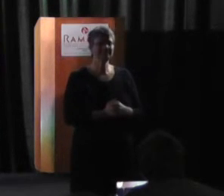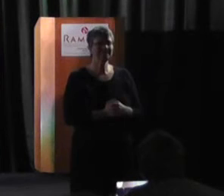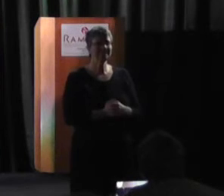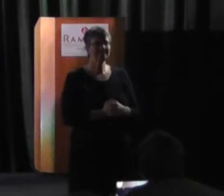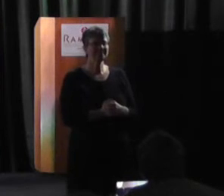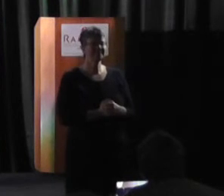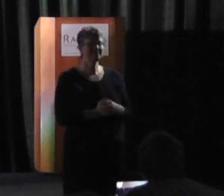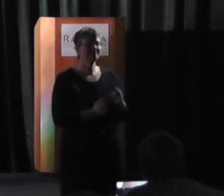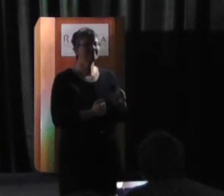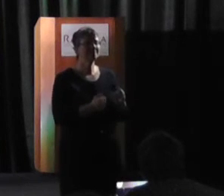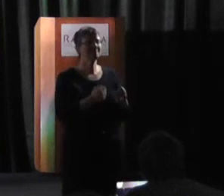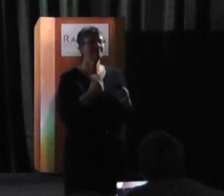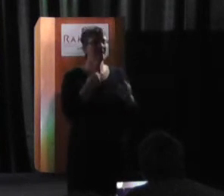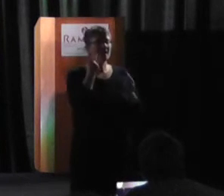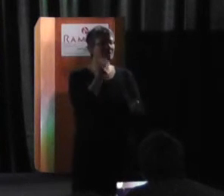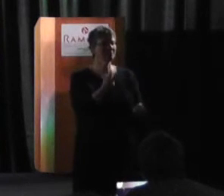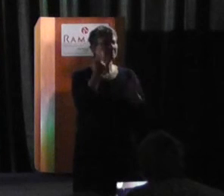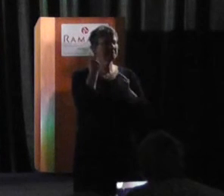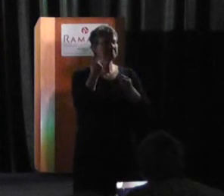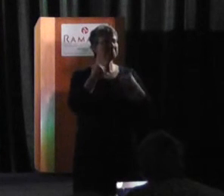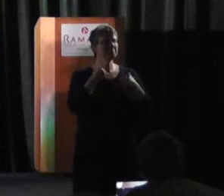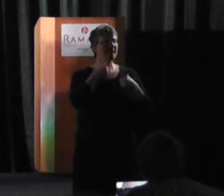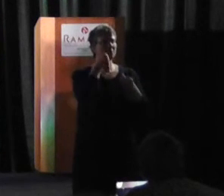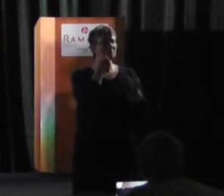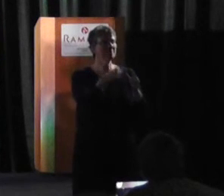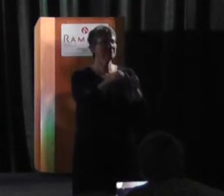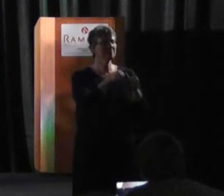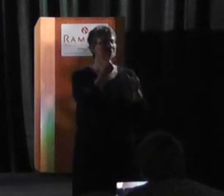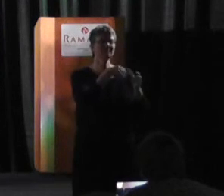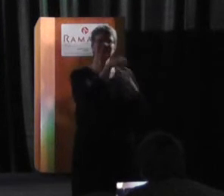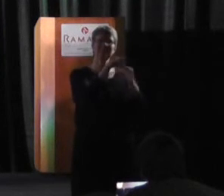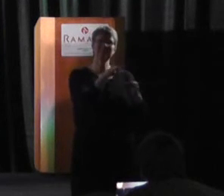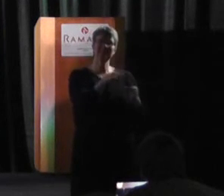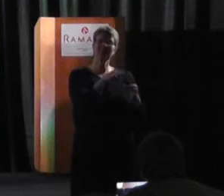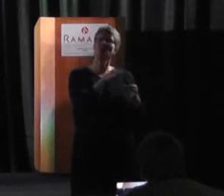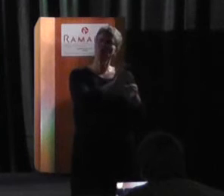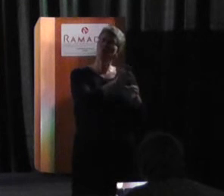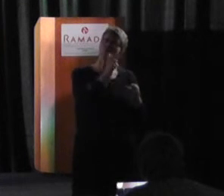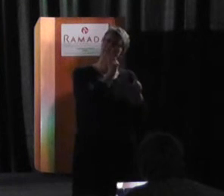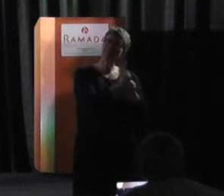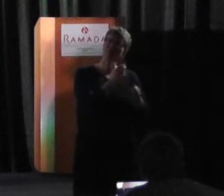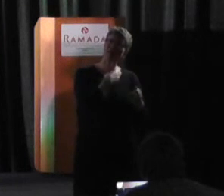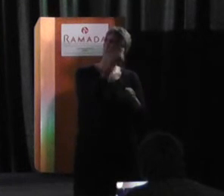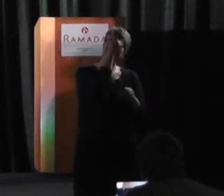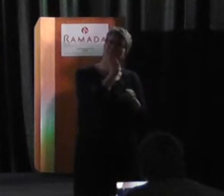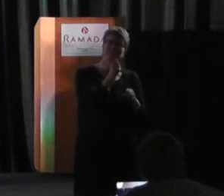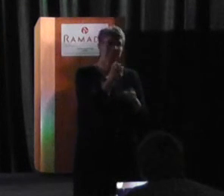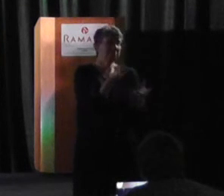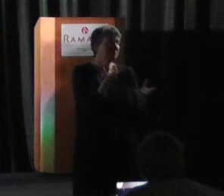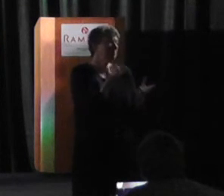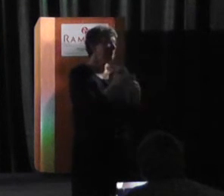When I look back, I do not remember when I was first spoken to about Tanya being born with Down syndrome. It never made a difference